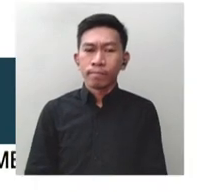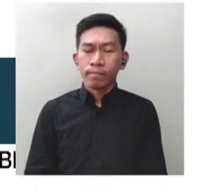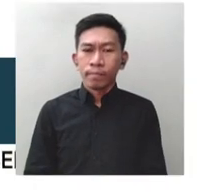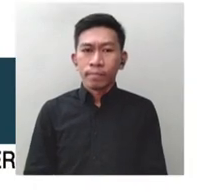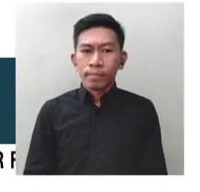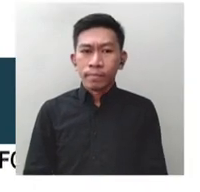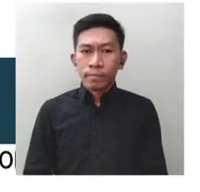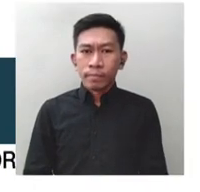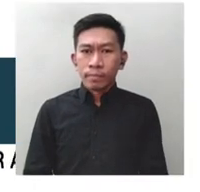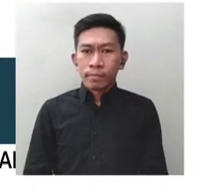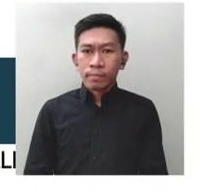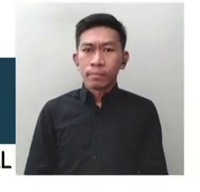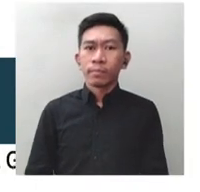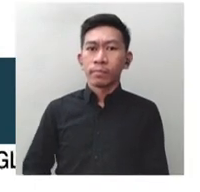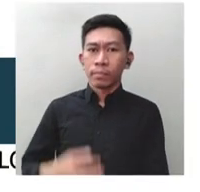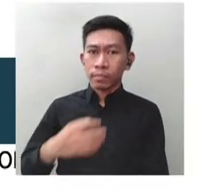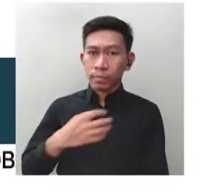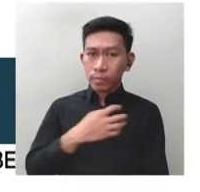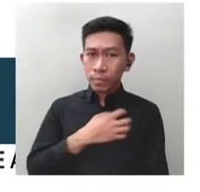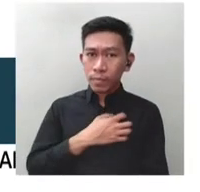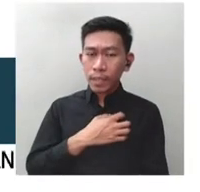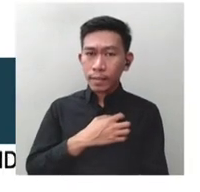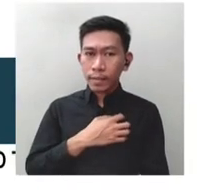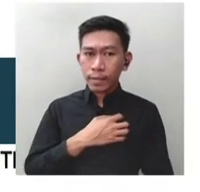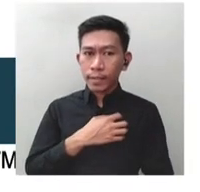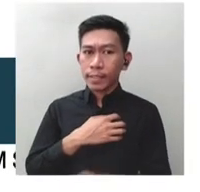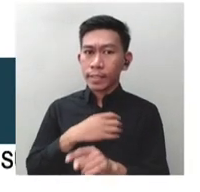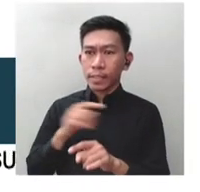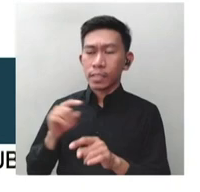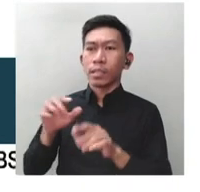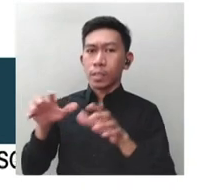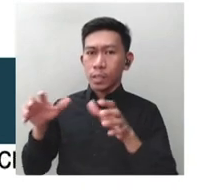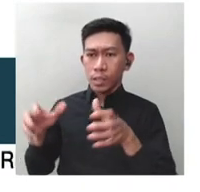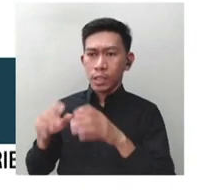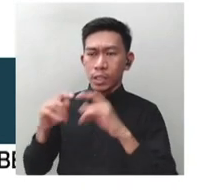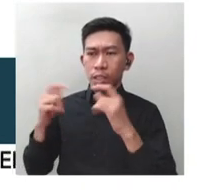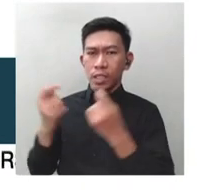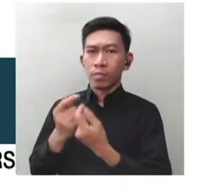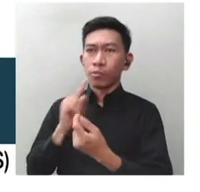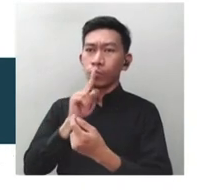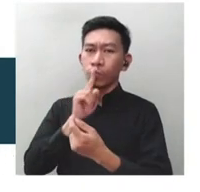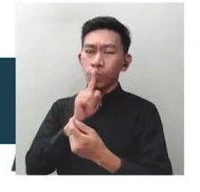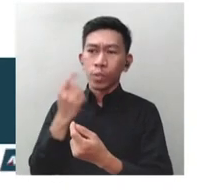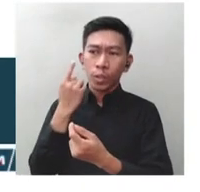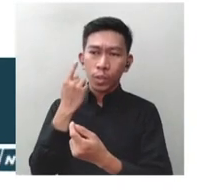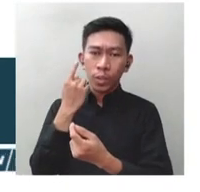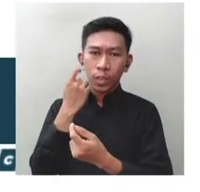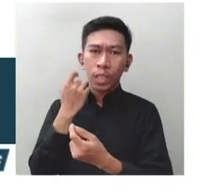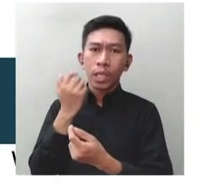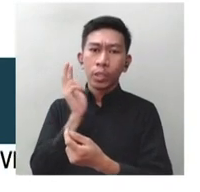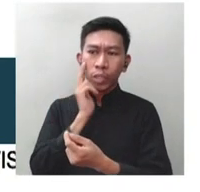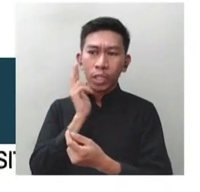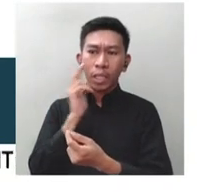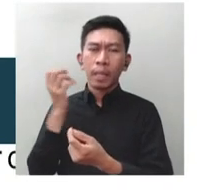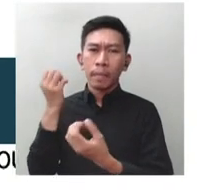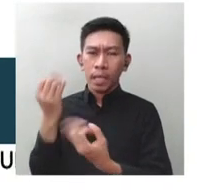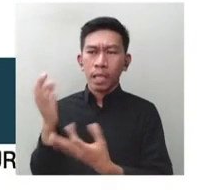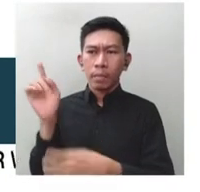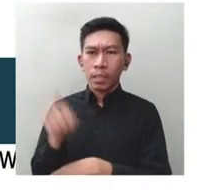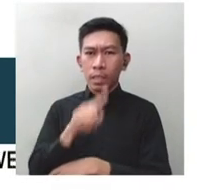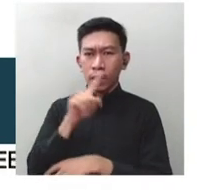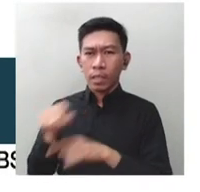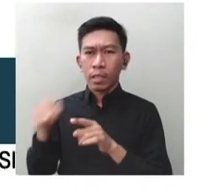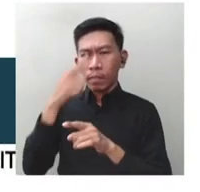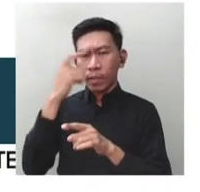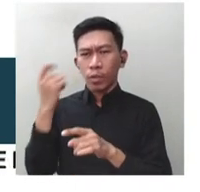you know, was under fire during the Duterte administration for the many killings in the hands of police officers back then. Tell us